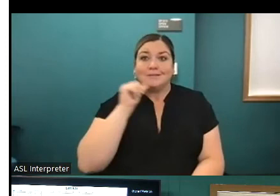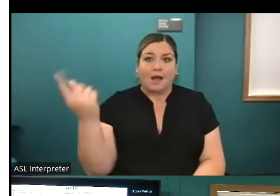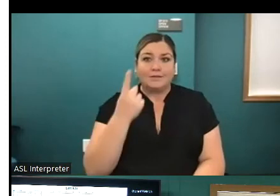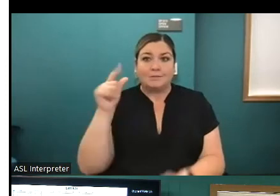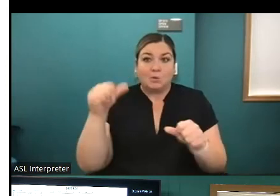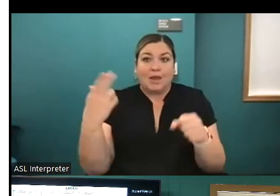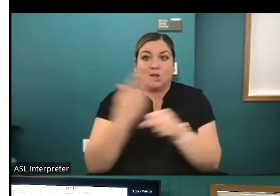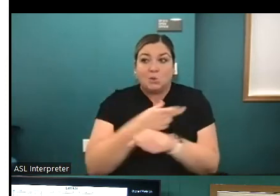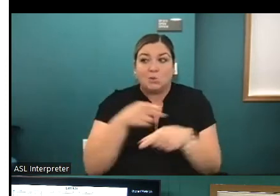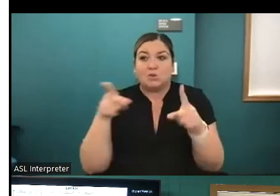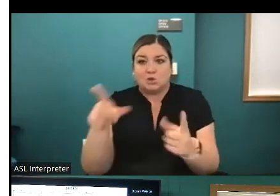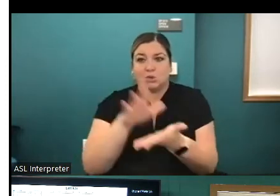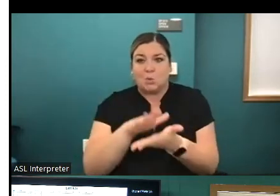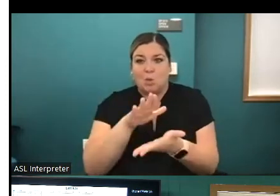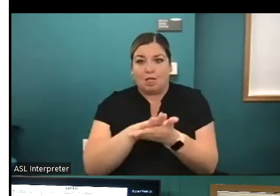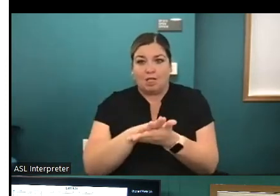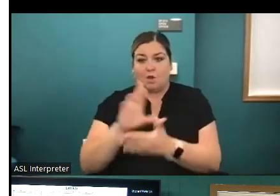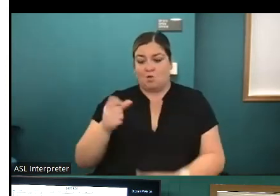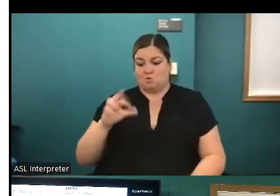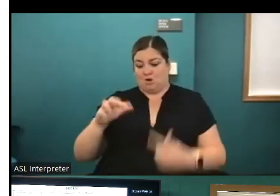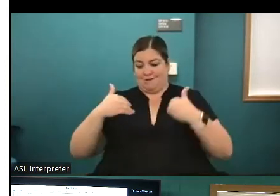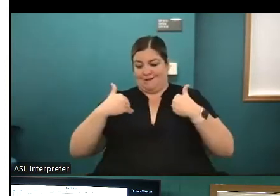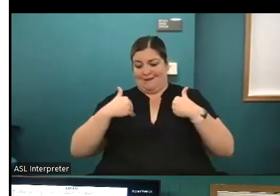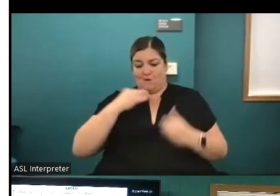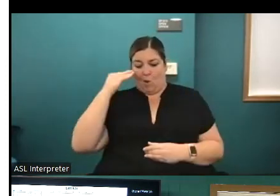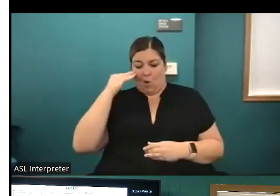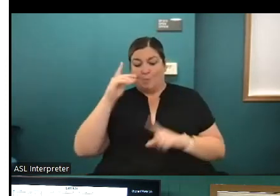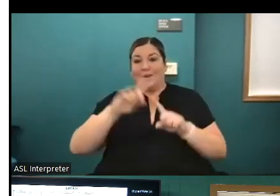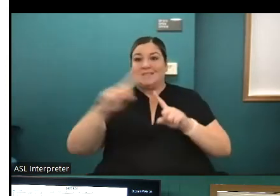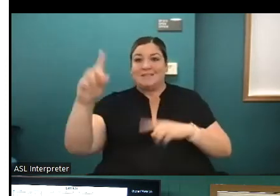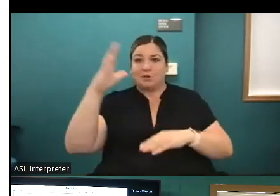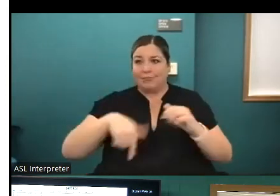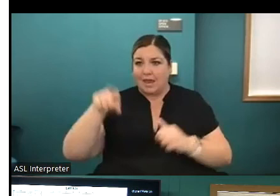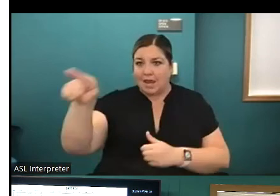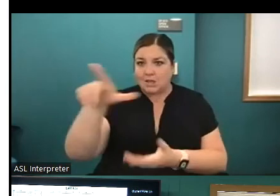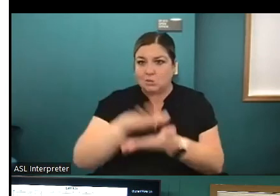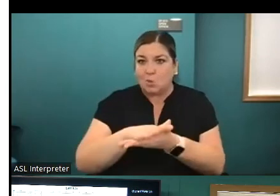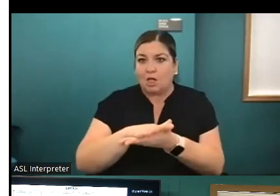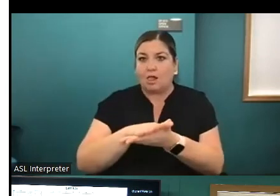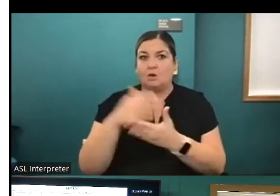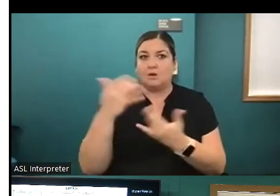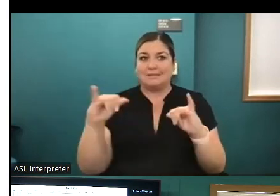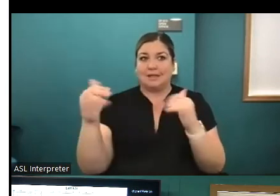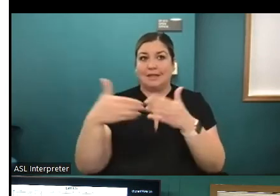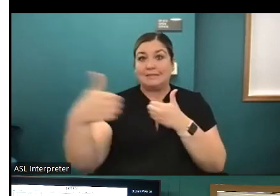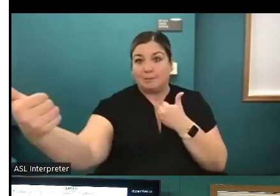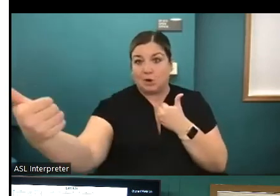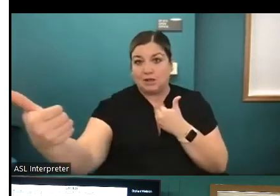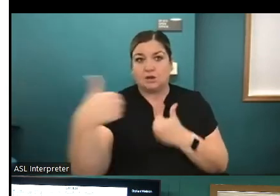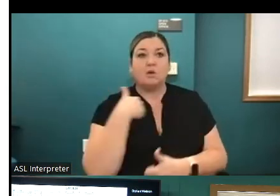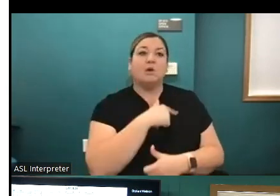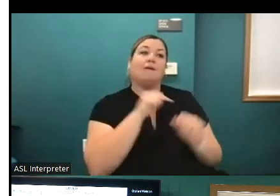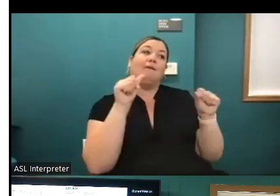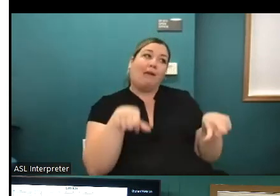use in the school. Yes, so the Roger that I get is different than the one you get. Absolutely, we still have to get. Yes, yep. And it can, because we have